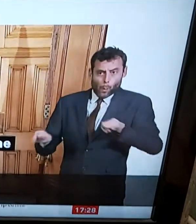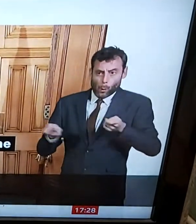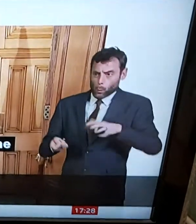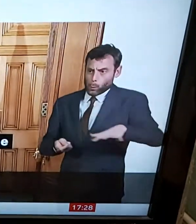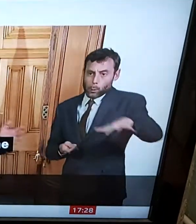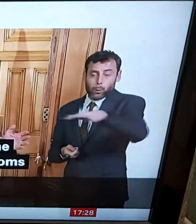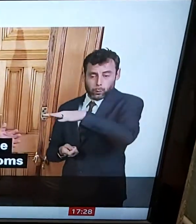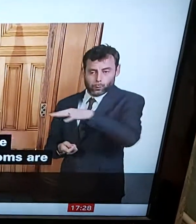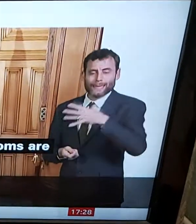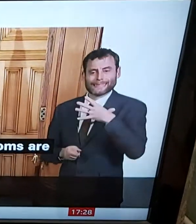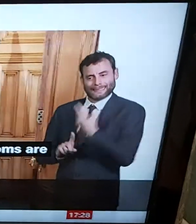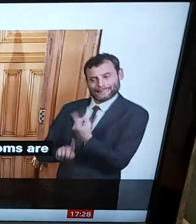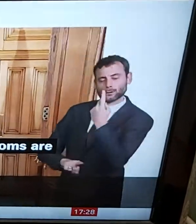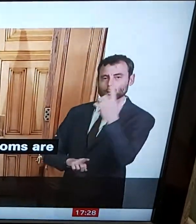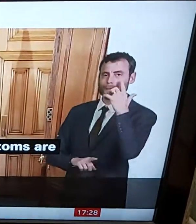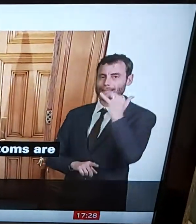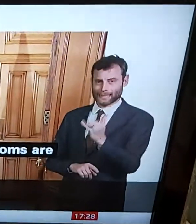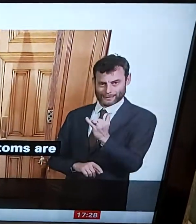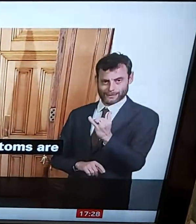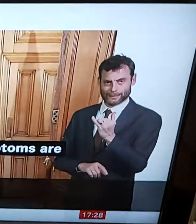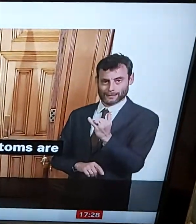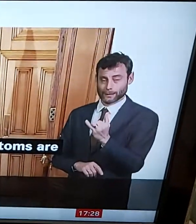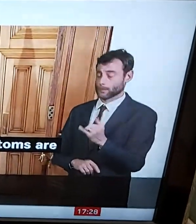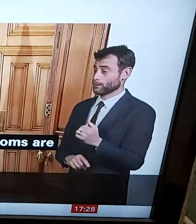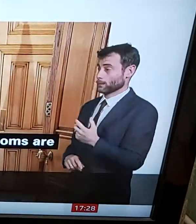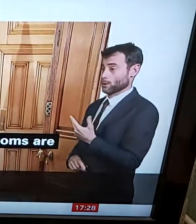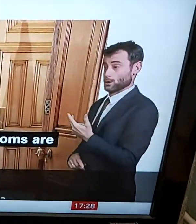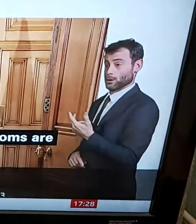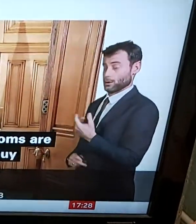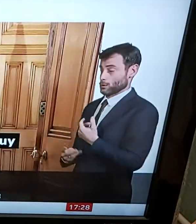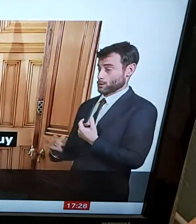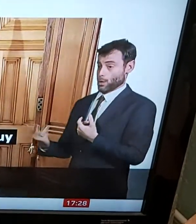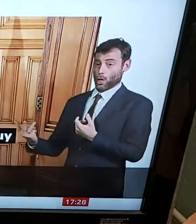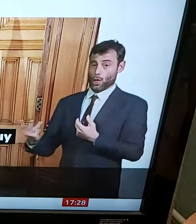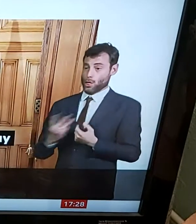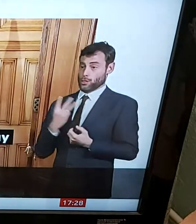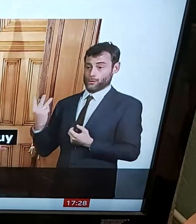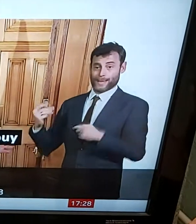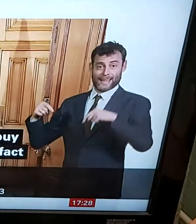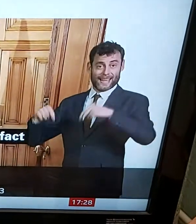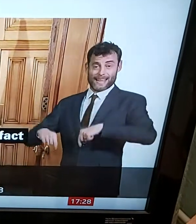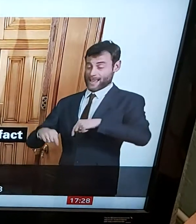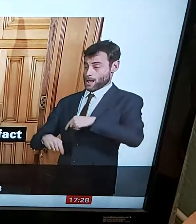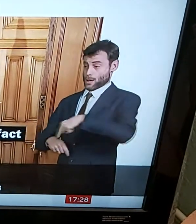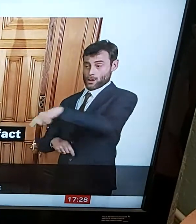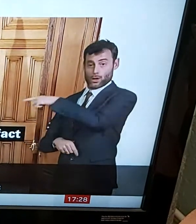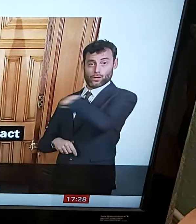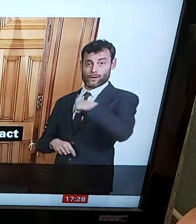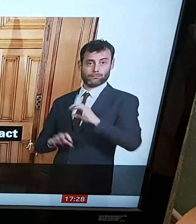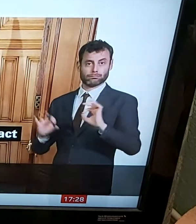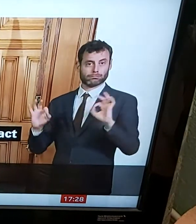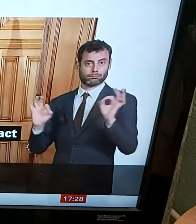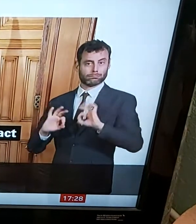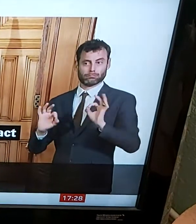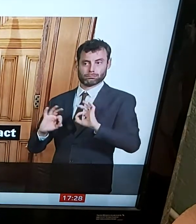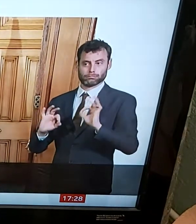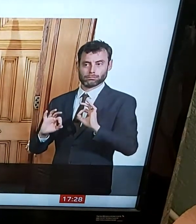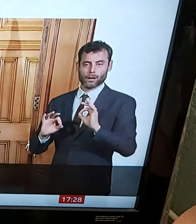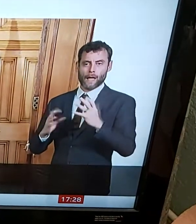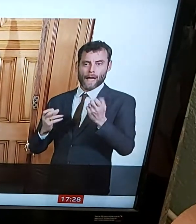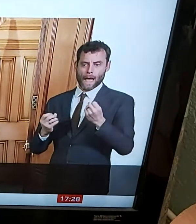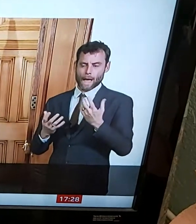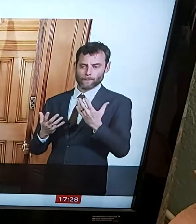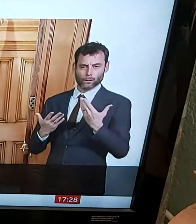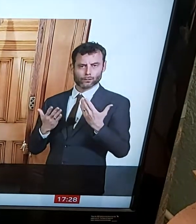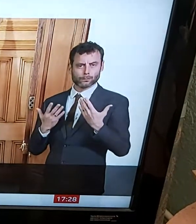tested. But I think you can tell from the fact that the three of us are here demonstrates that there are three of us who have not yet demonstrated any